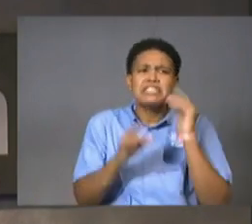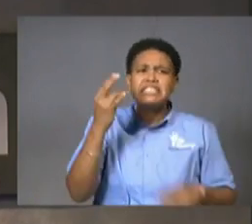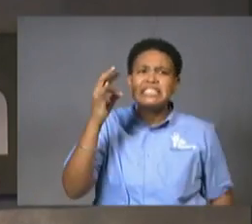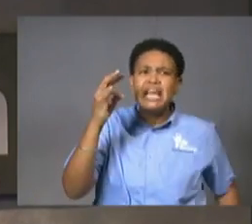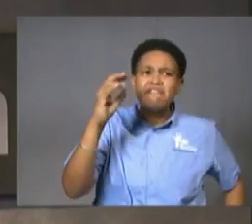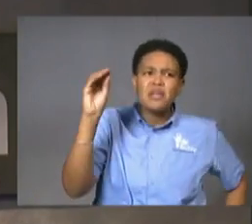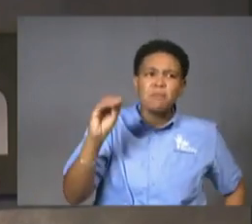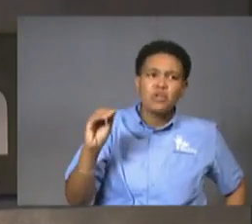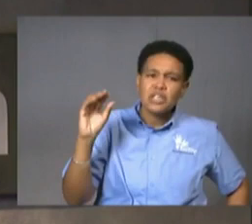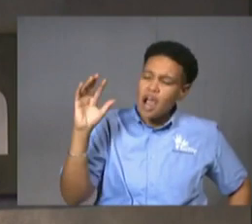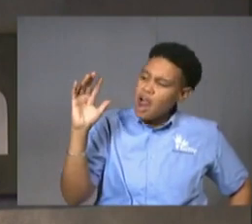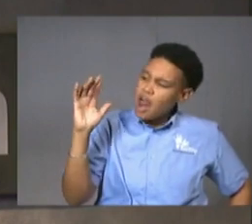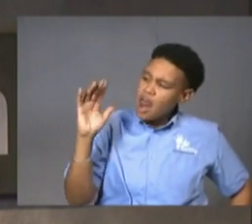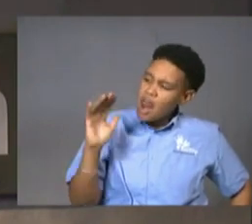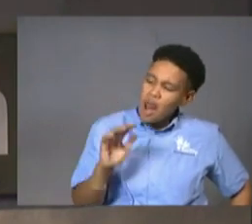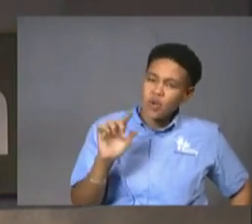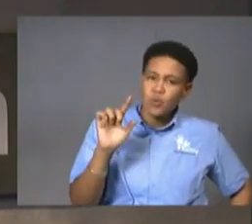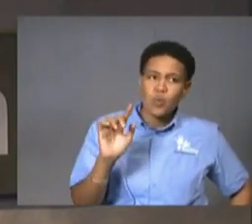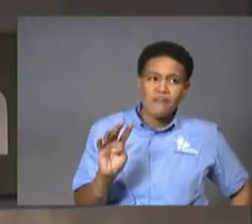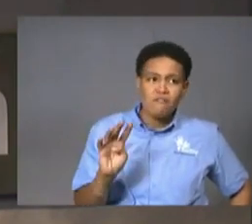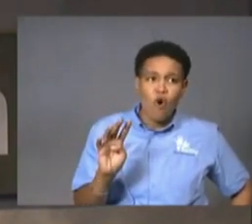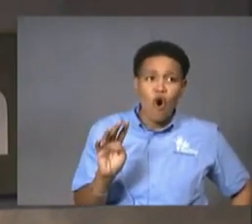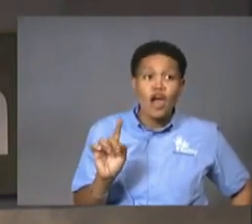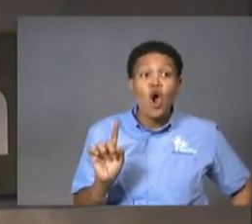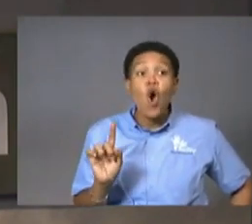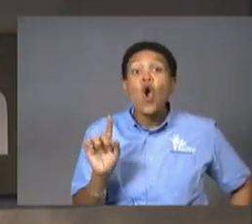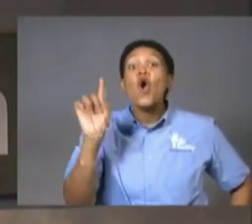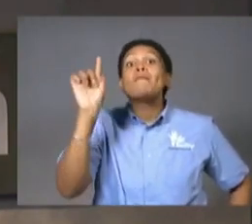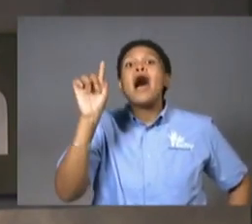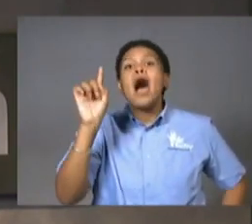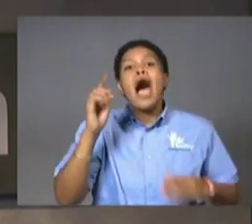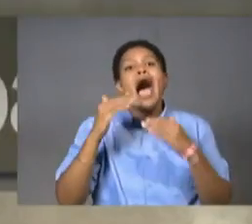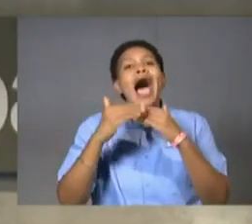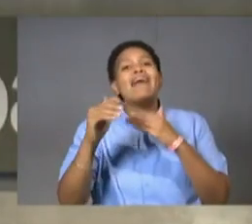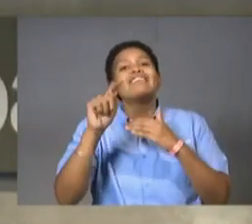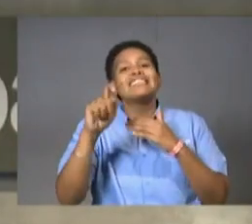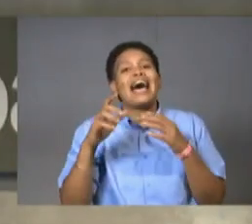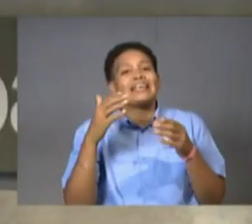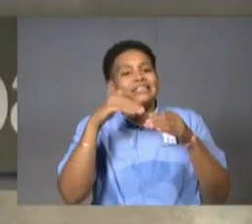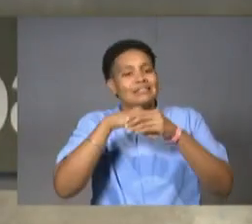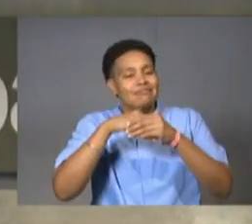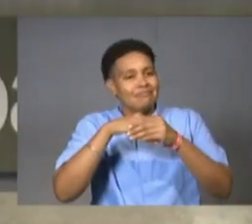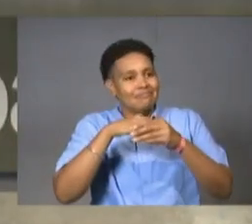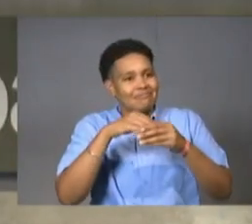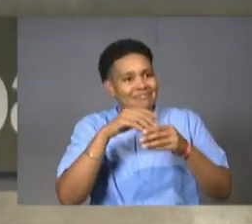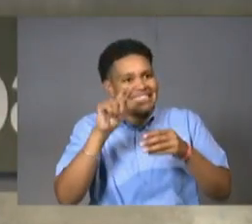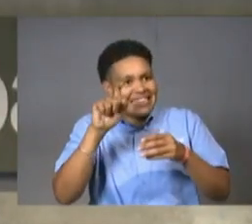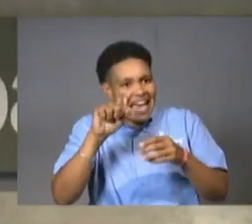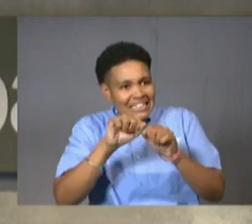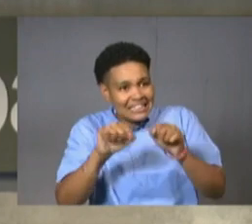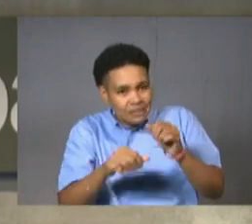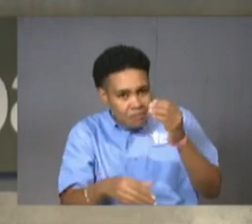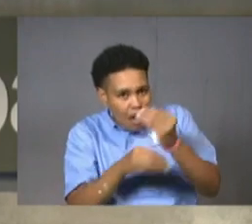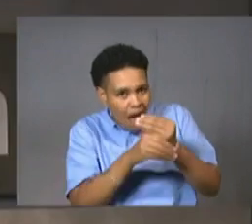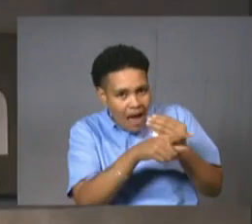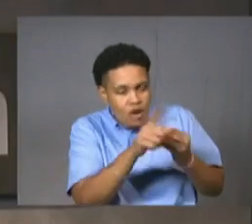from 24%. It went back up after the tax measures that he introduced, and it went to 19%. In